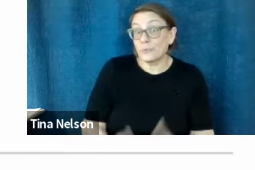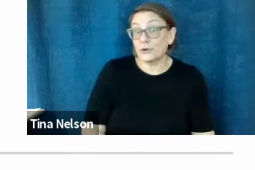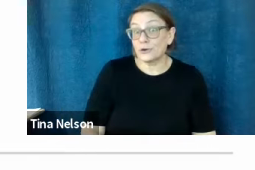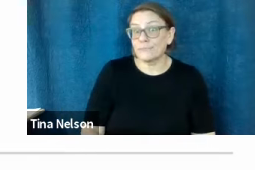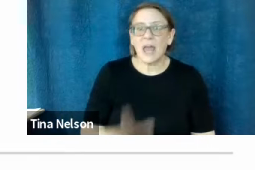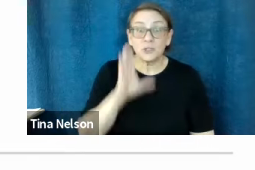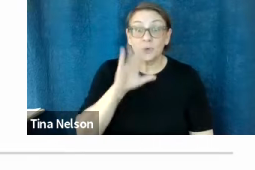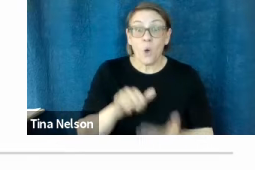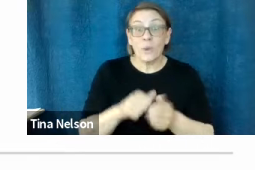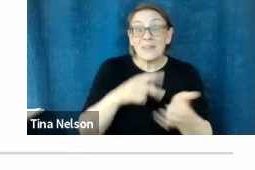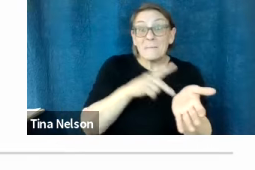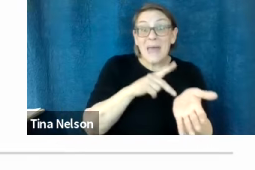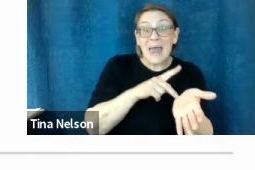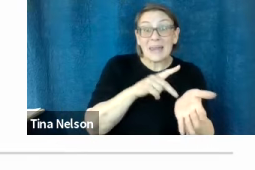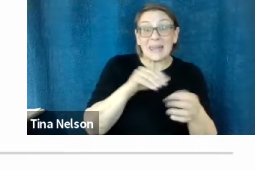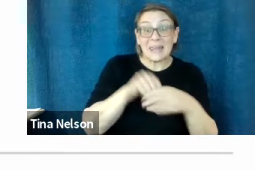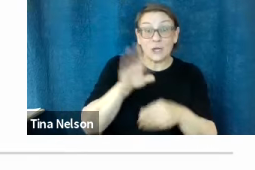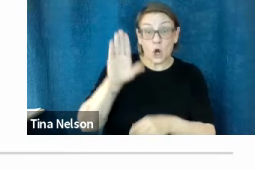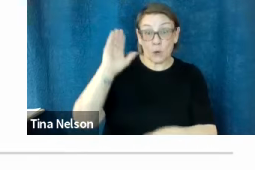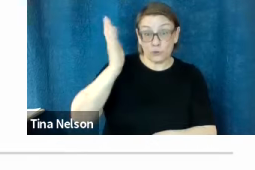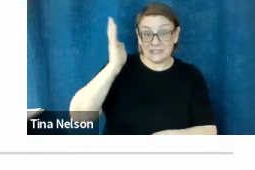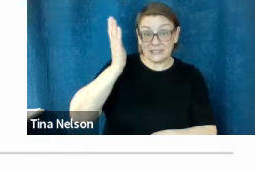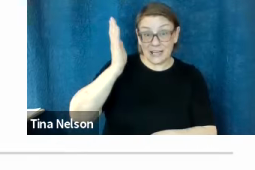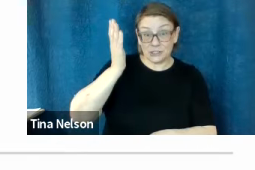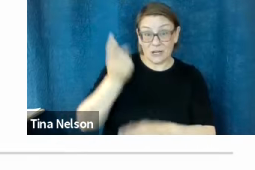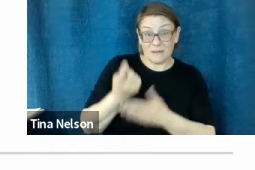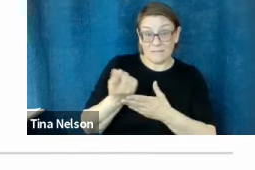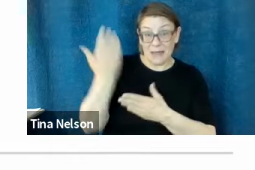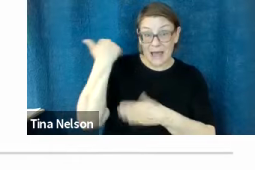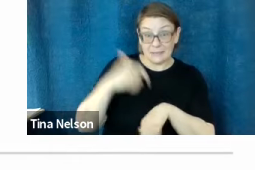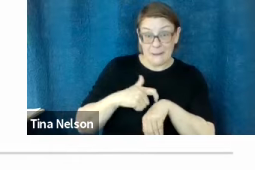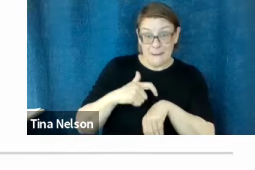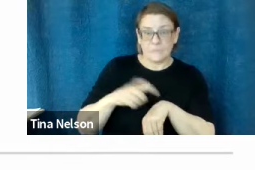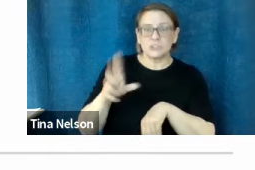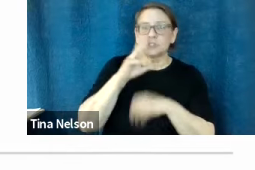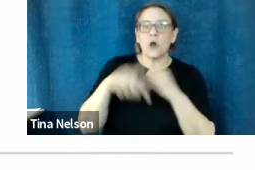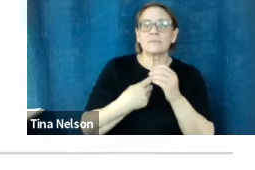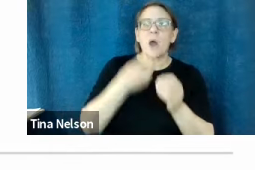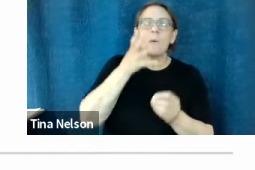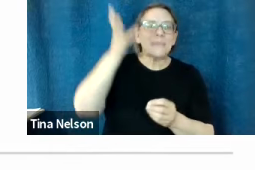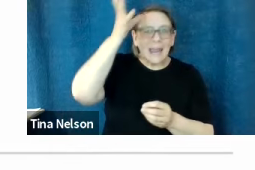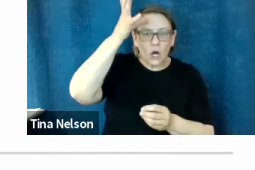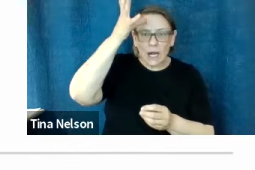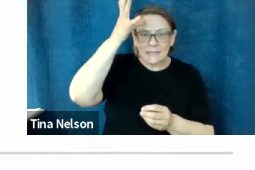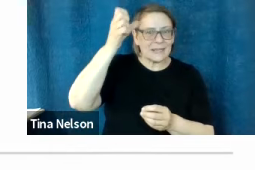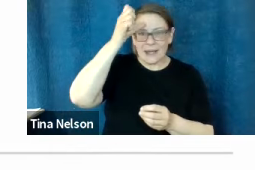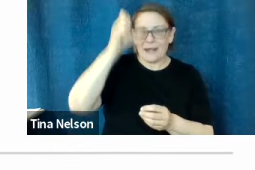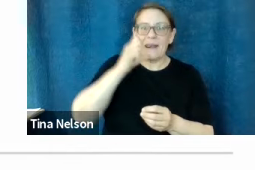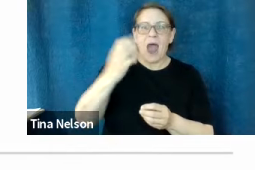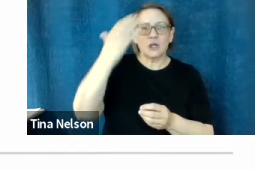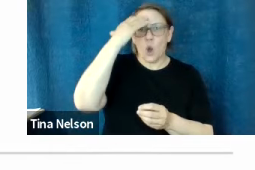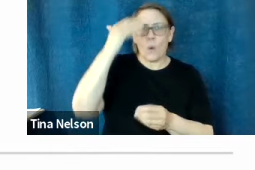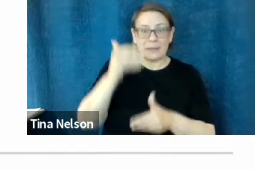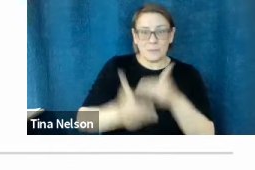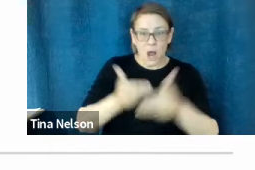as we know with Penny in her presentation last time, talked about parents and not knowing the process and coming up